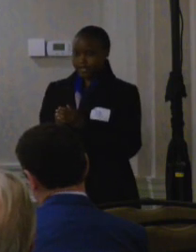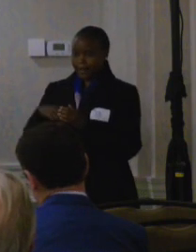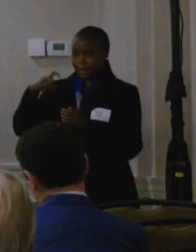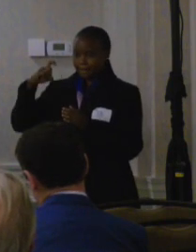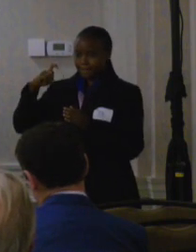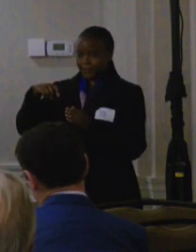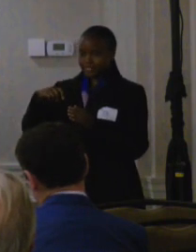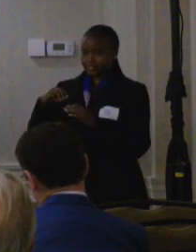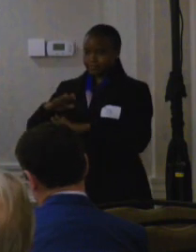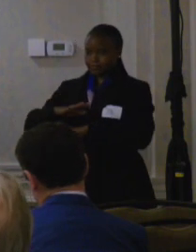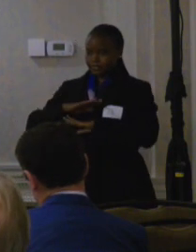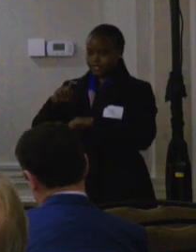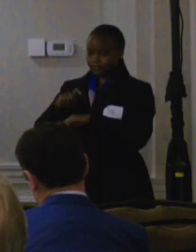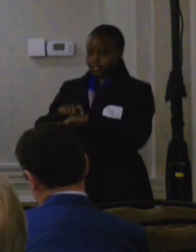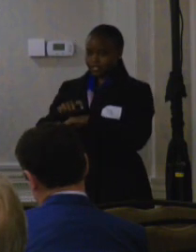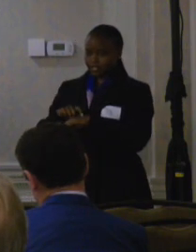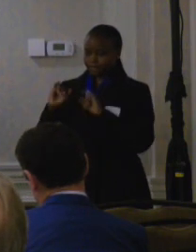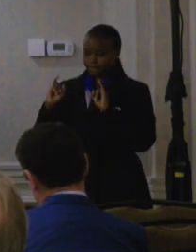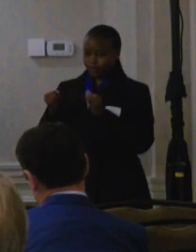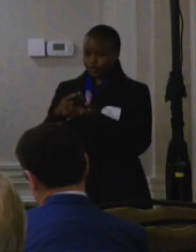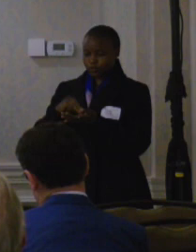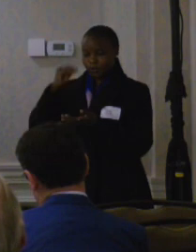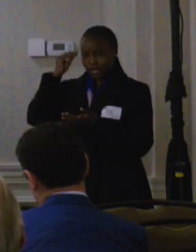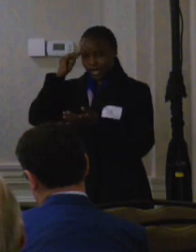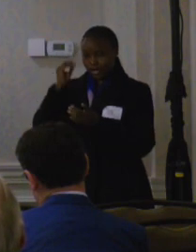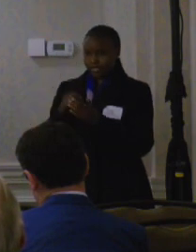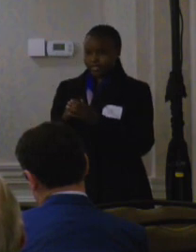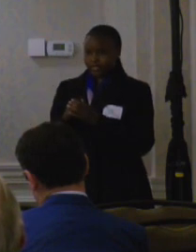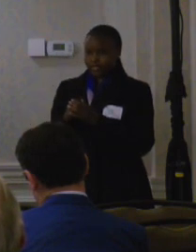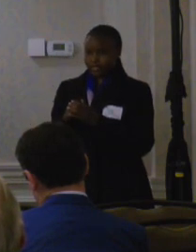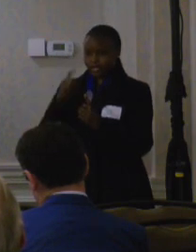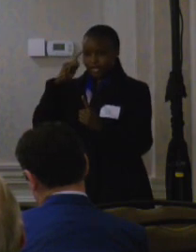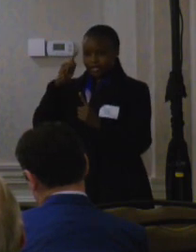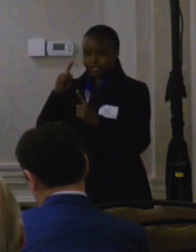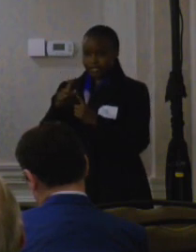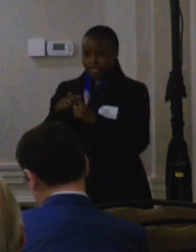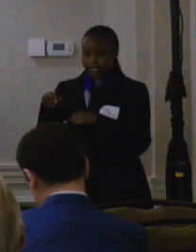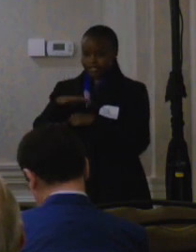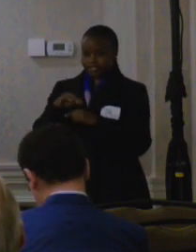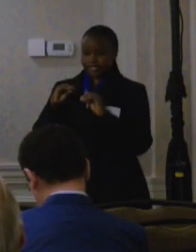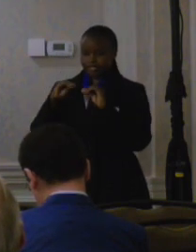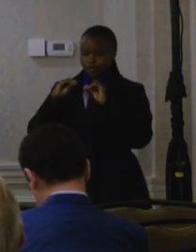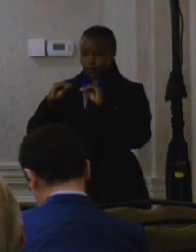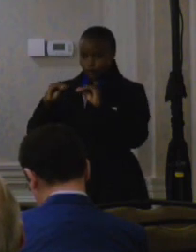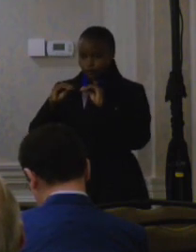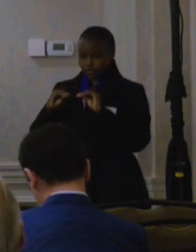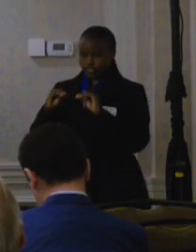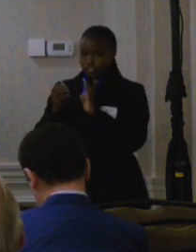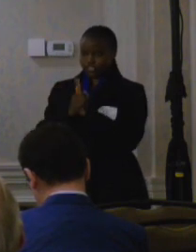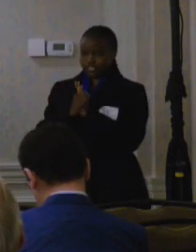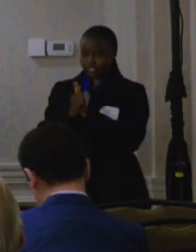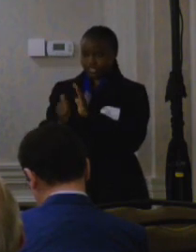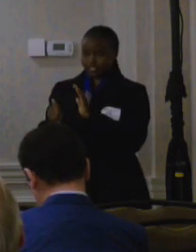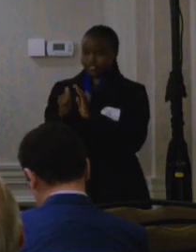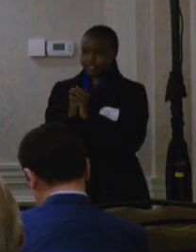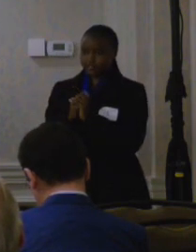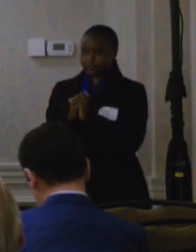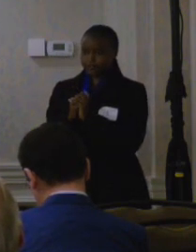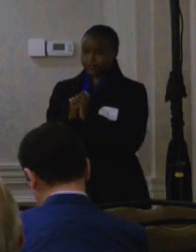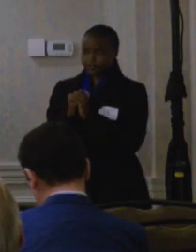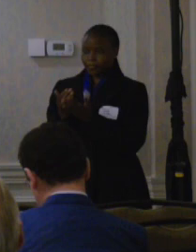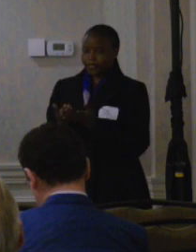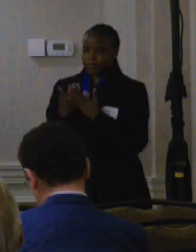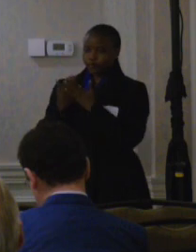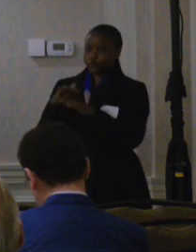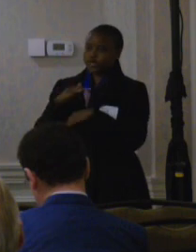must be sufficient time for new learning and focus on targeting set of teaching skills at a time,